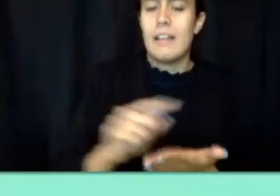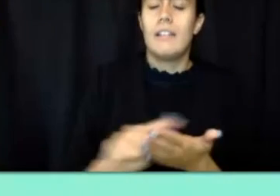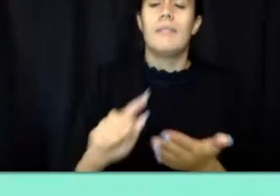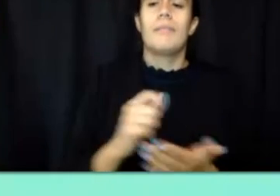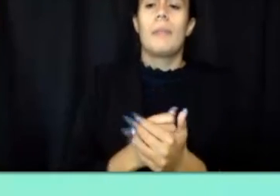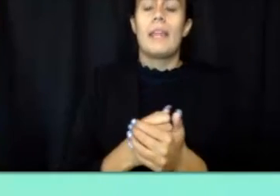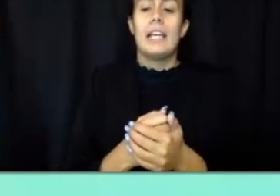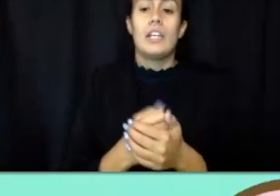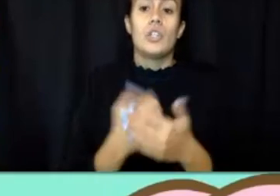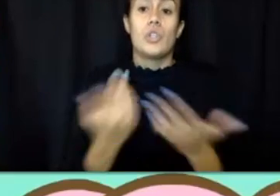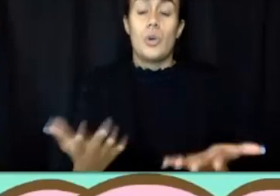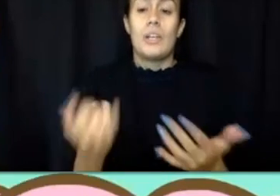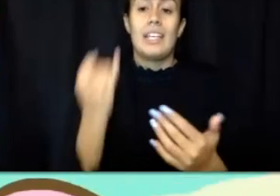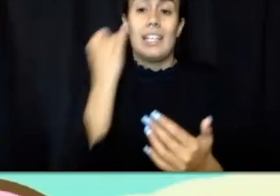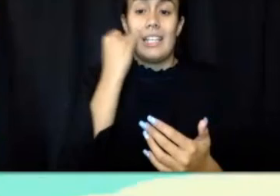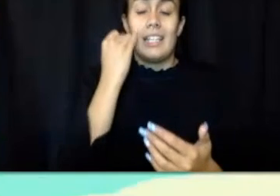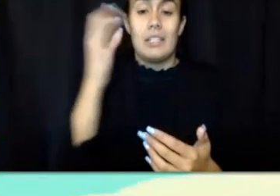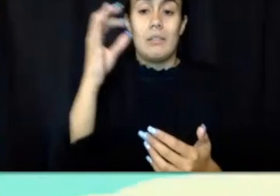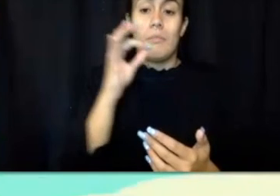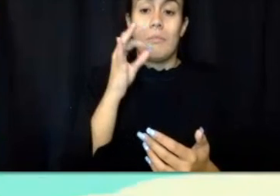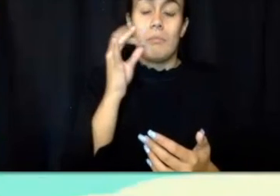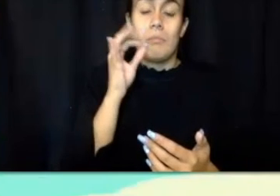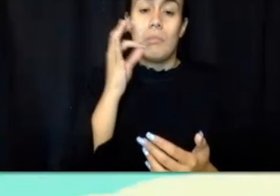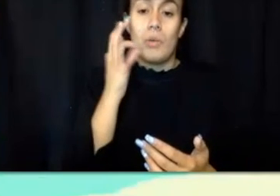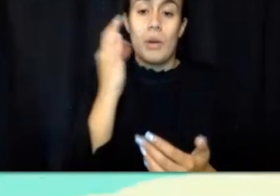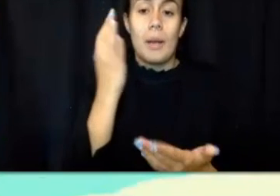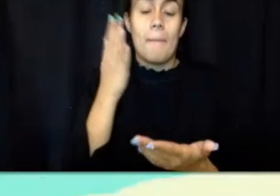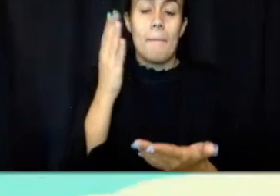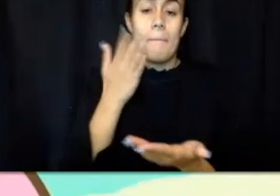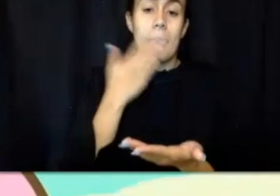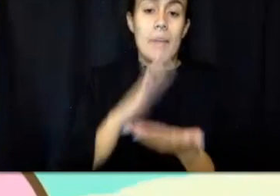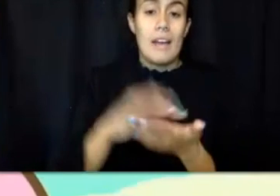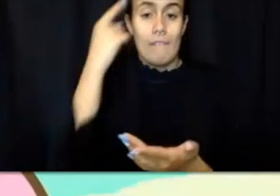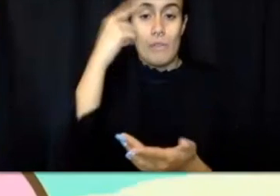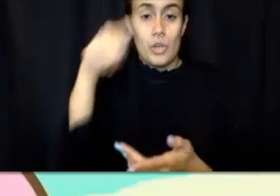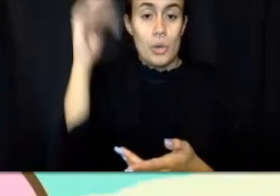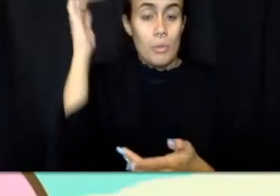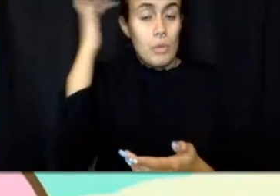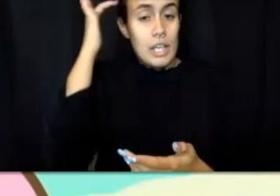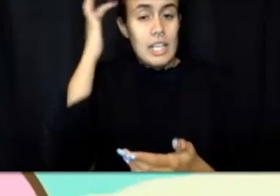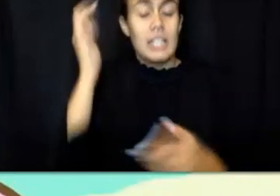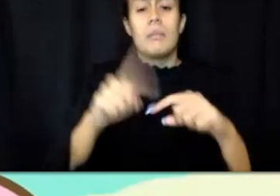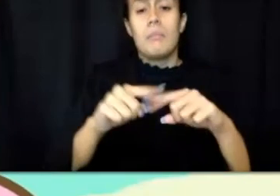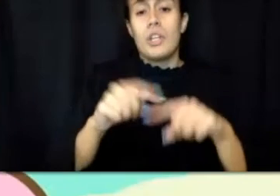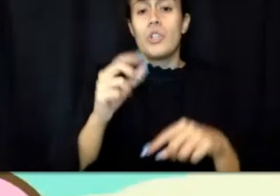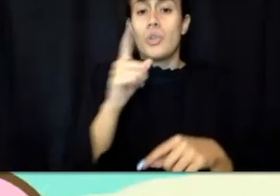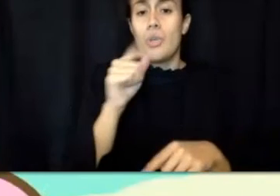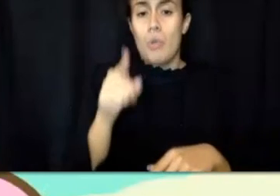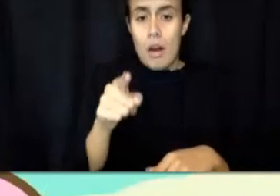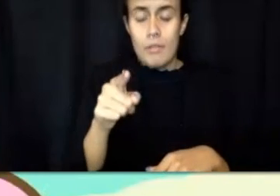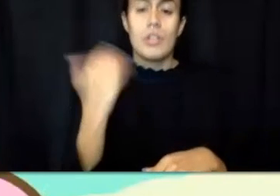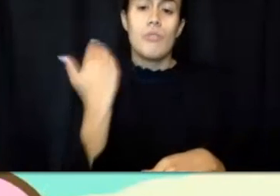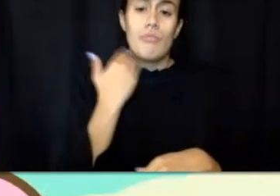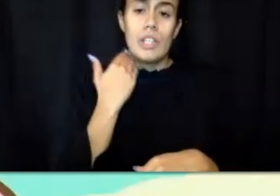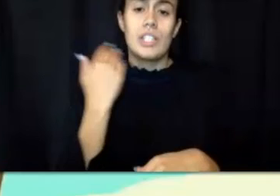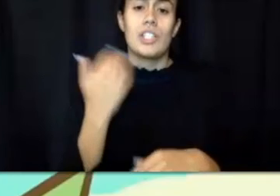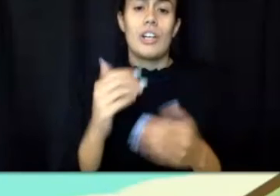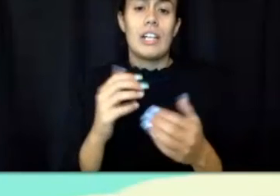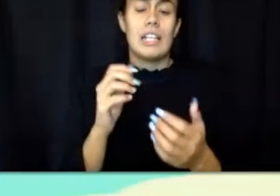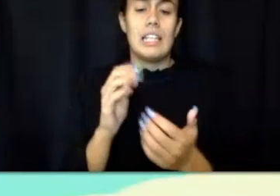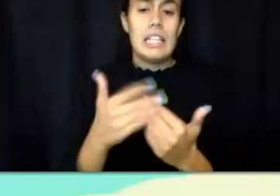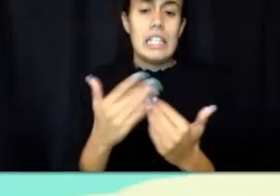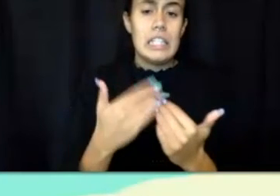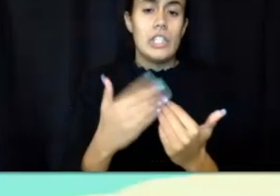So, is marijuana bad for your brain? It depends who you are. But while some risk factors are easy to